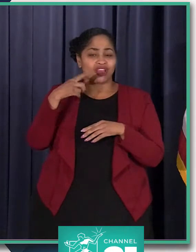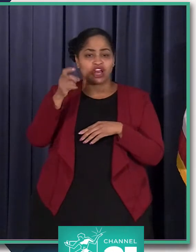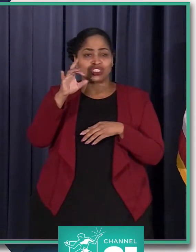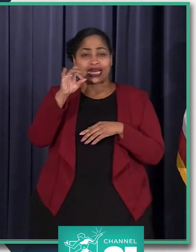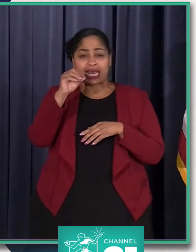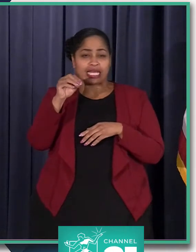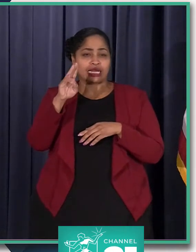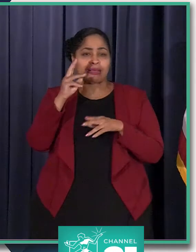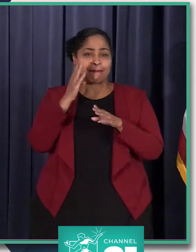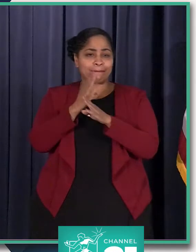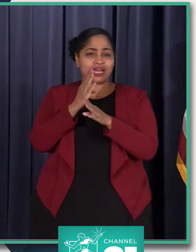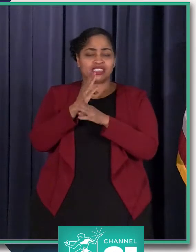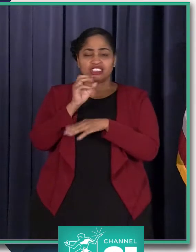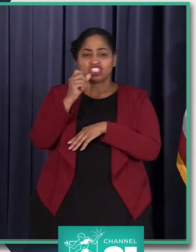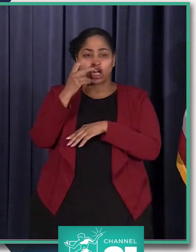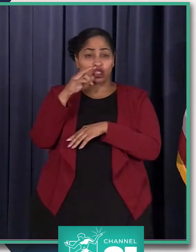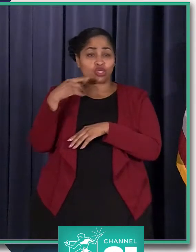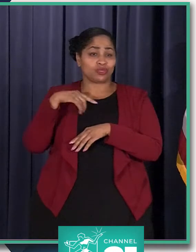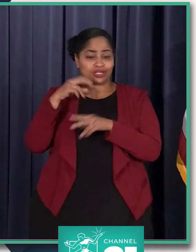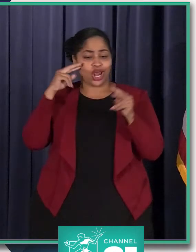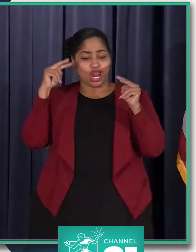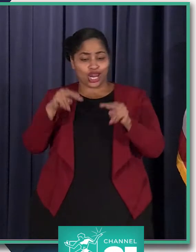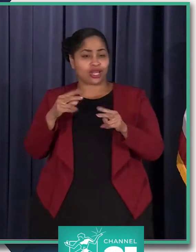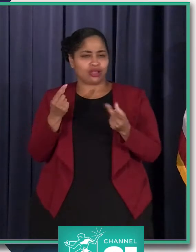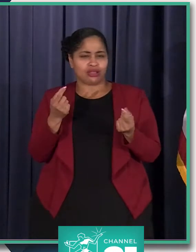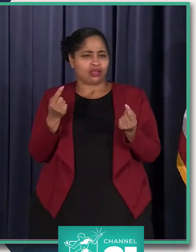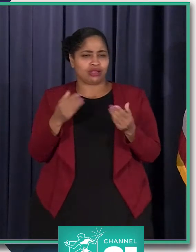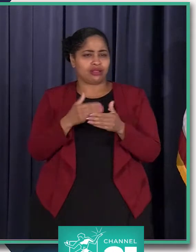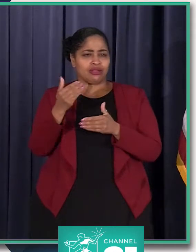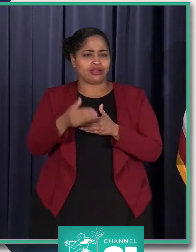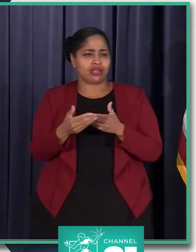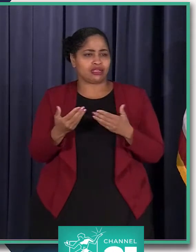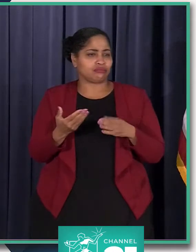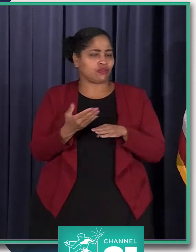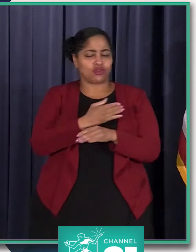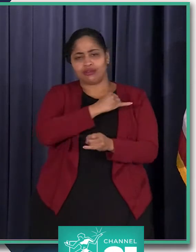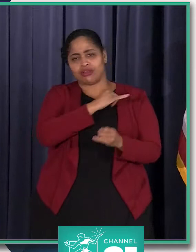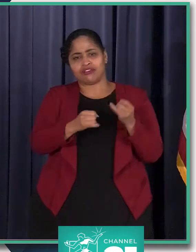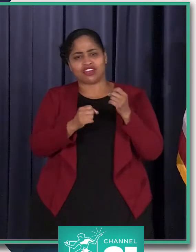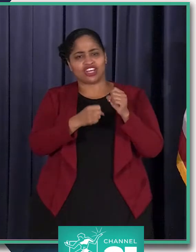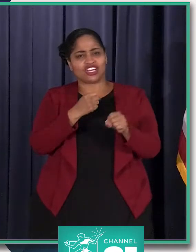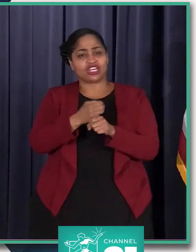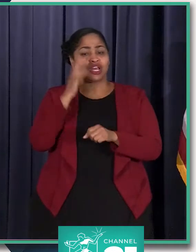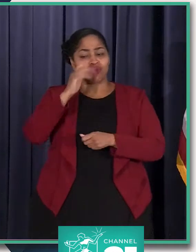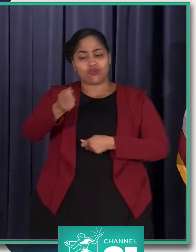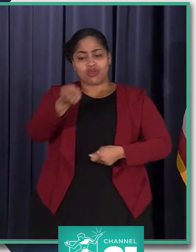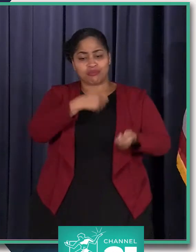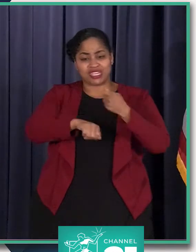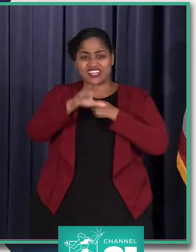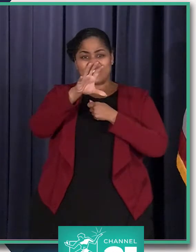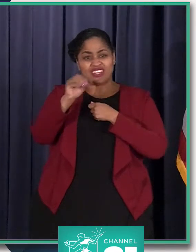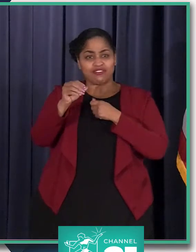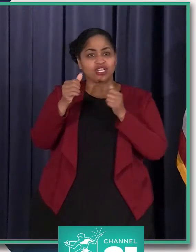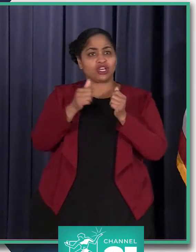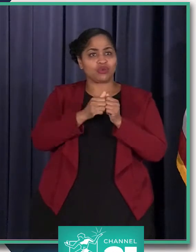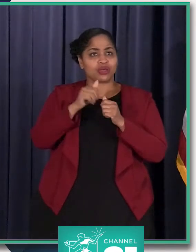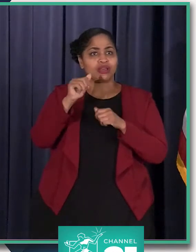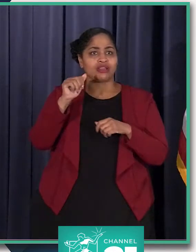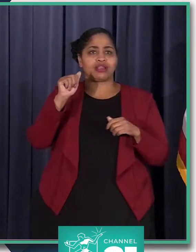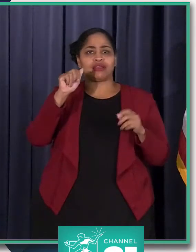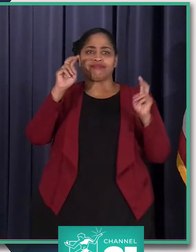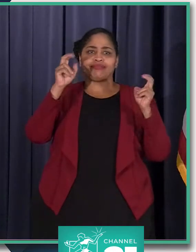shelters. We need to take a look at what we're going to do next. Before the end of the year, we'll be replacing 50 of them with ad